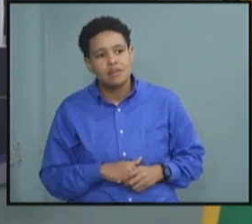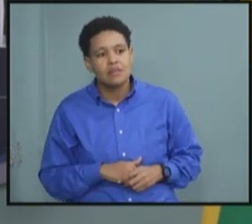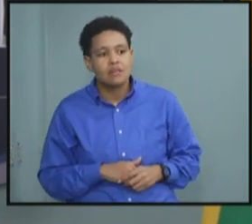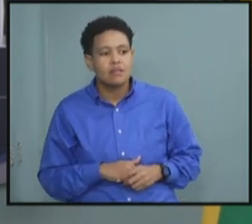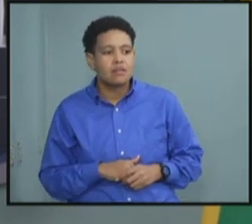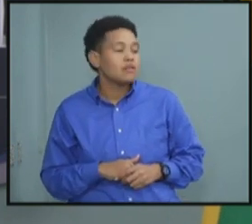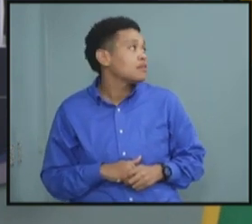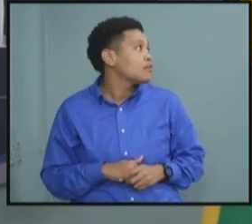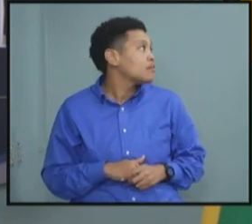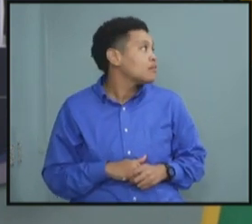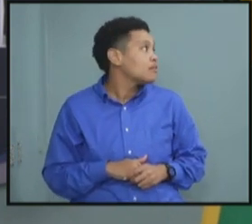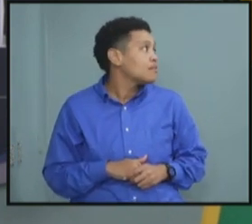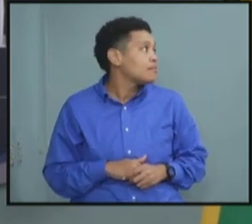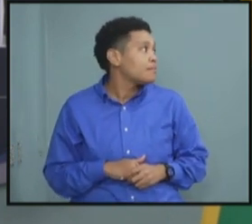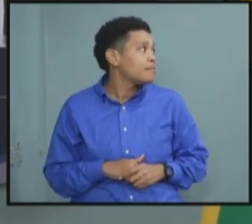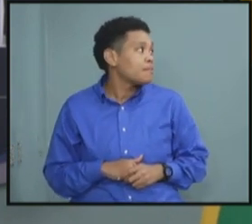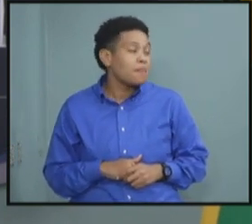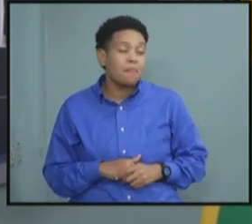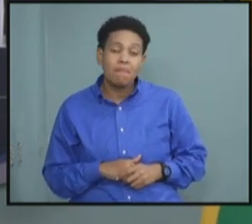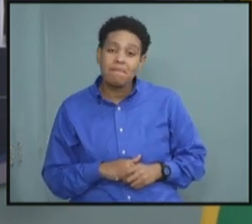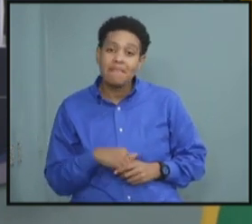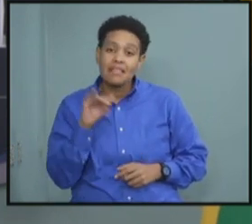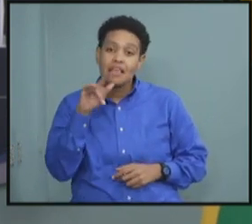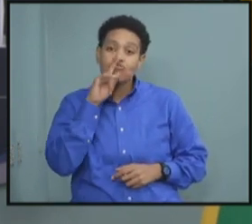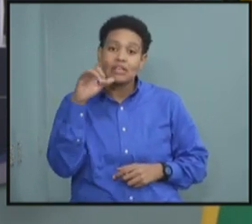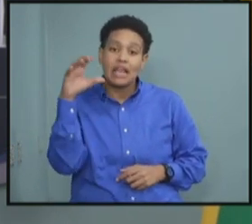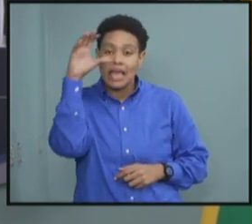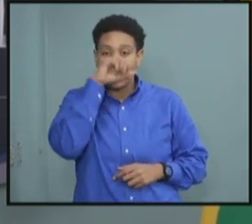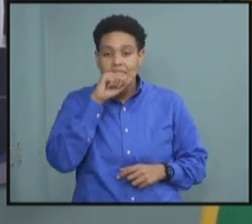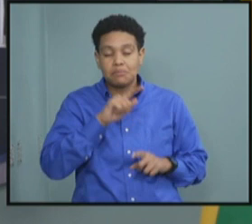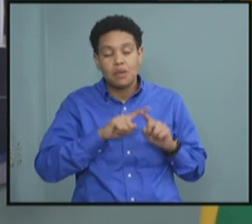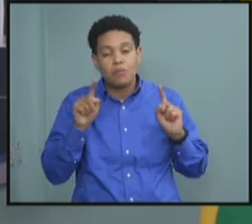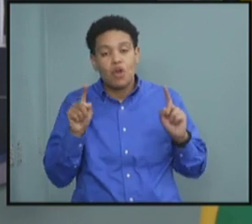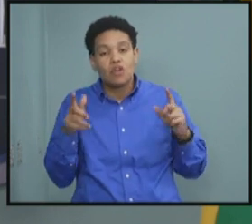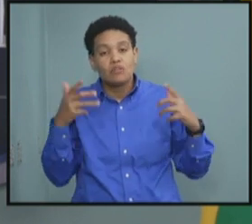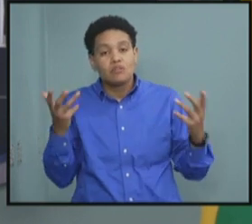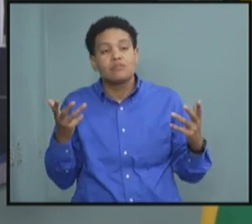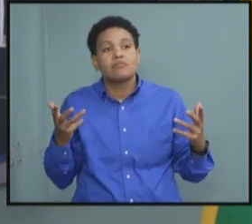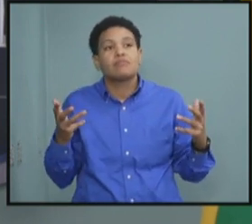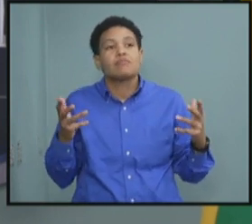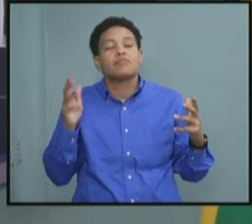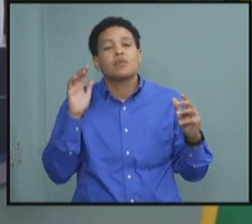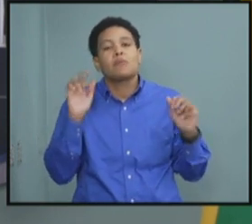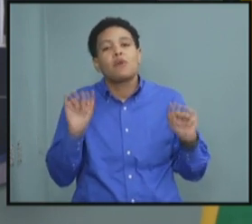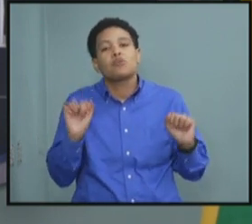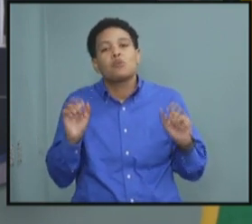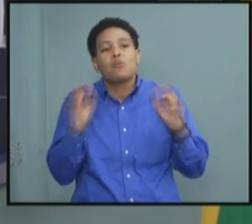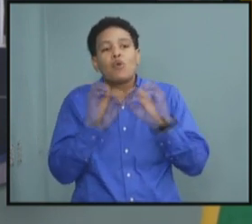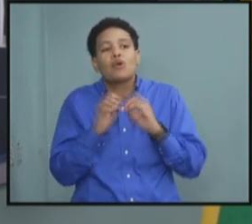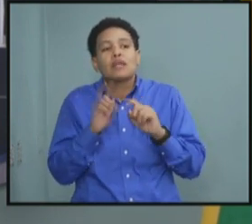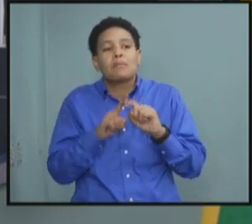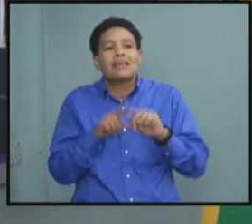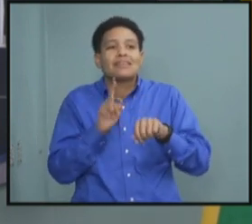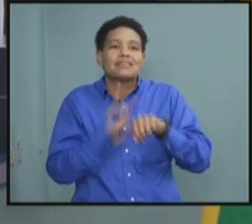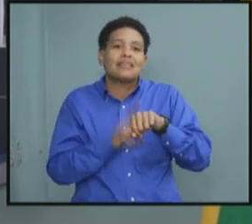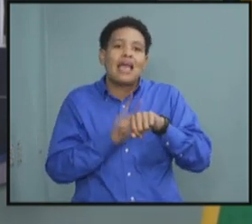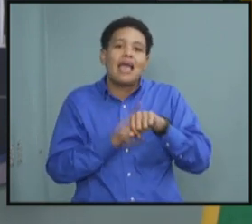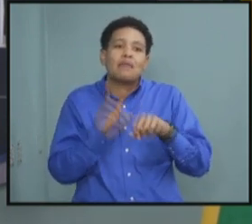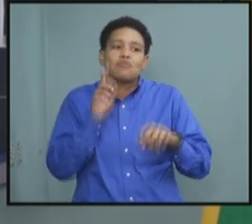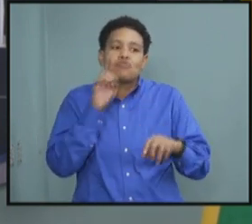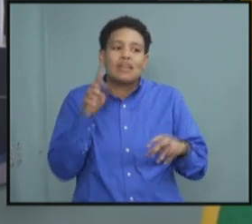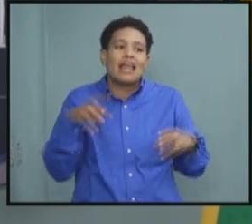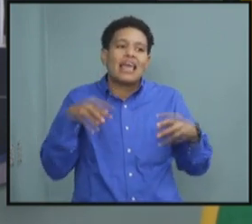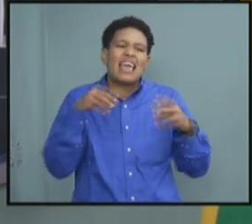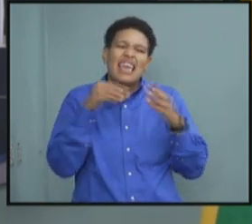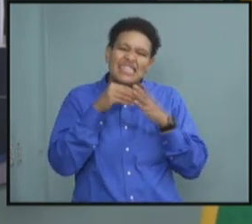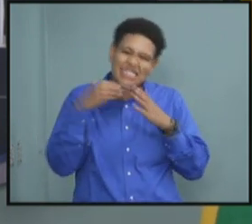So that's the estimate, but likely to be more depending on the time. It's quite an